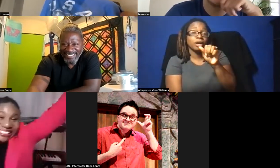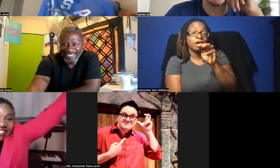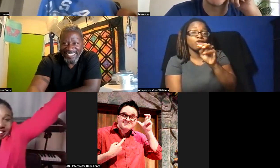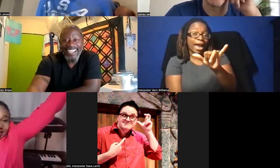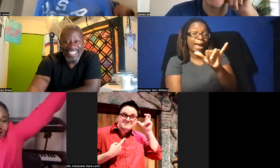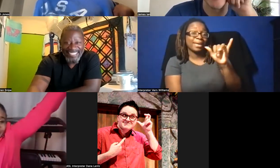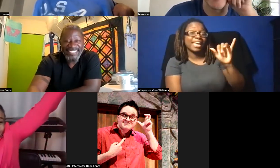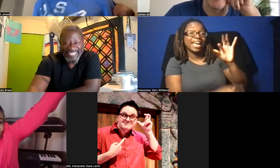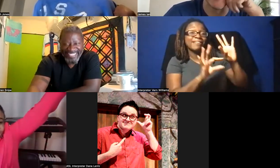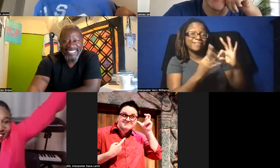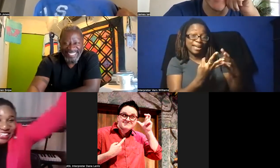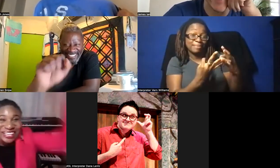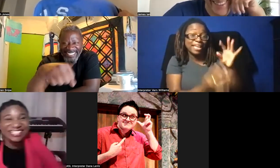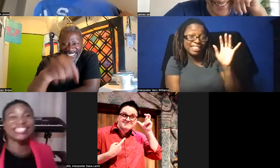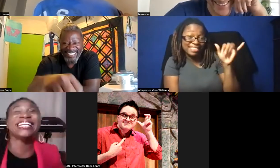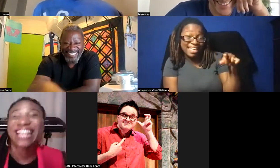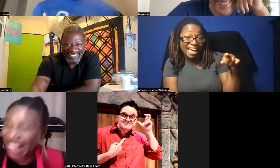I'm gonna leave it at that.